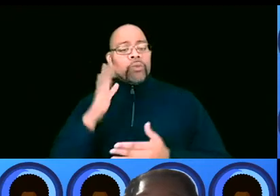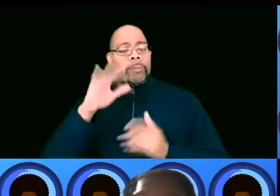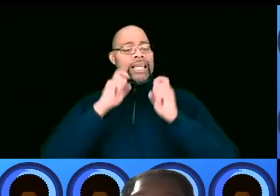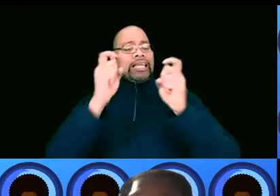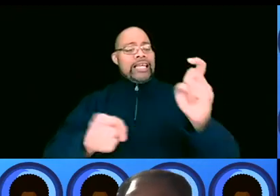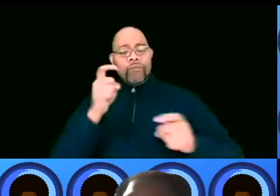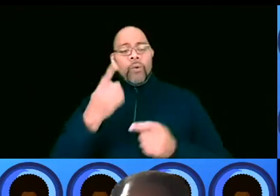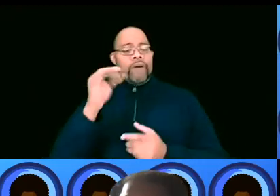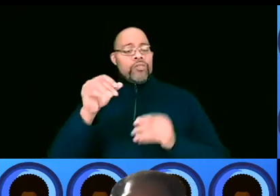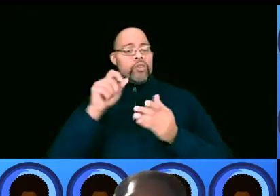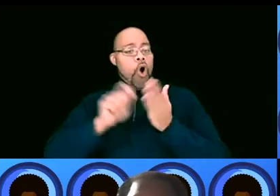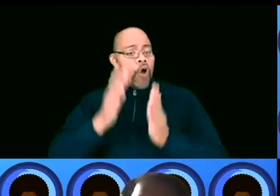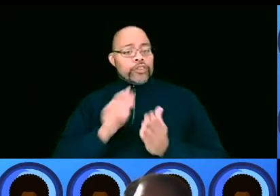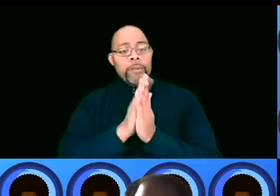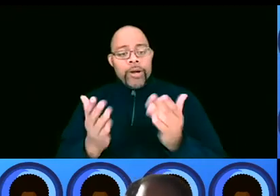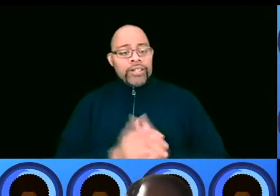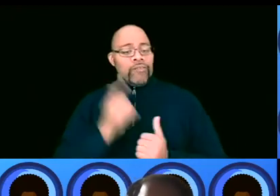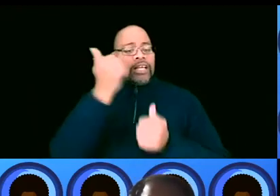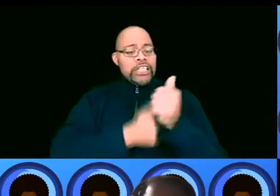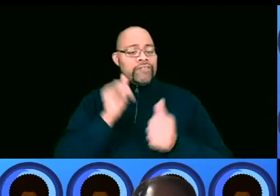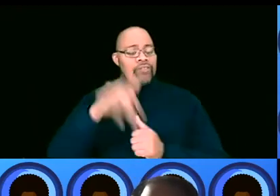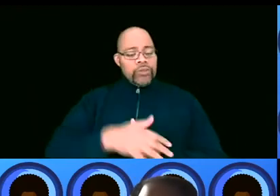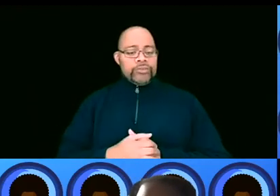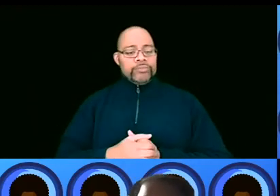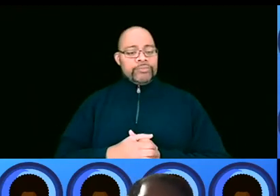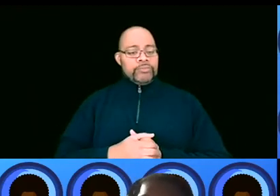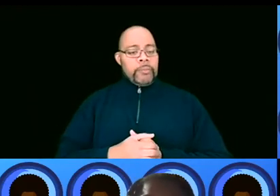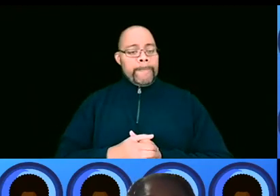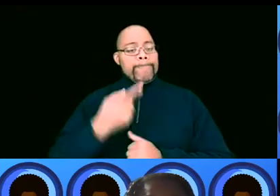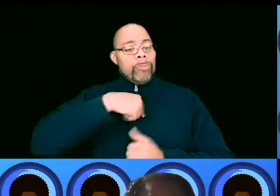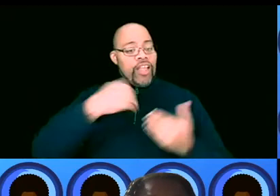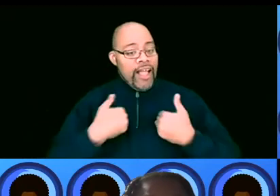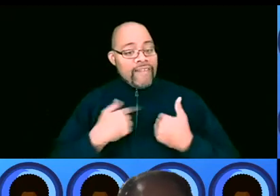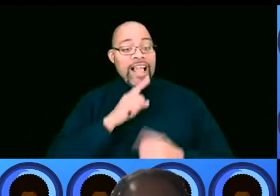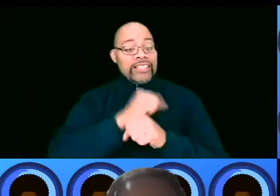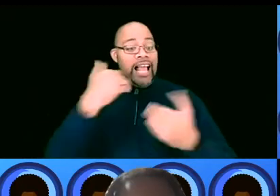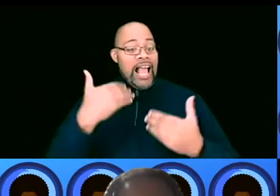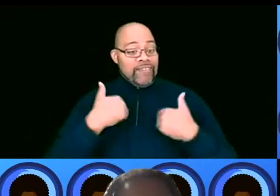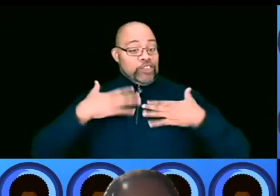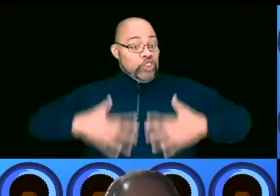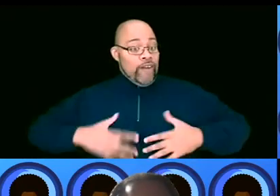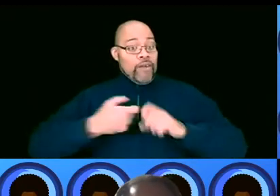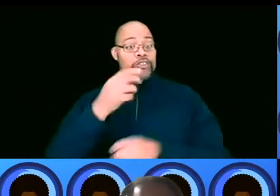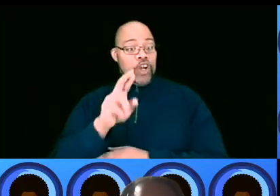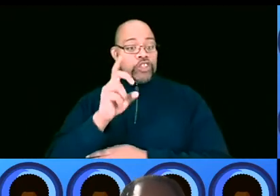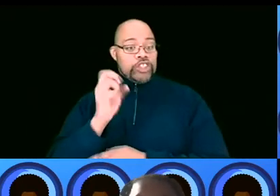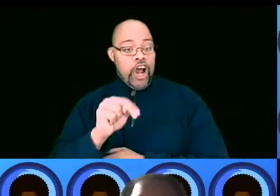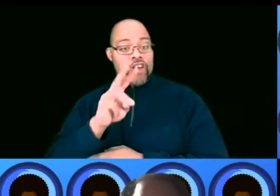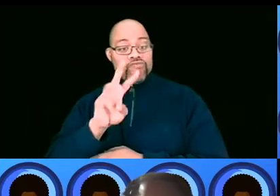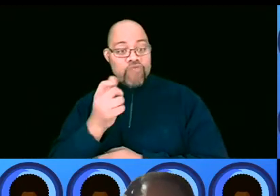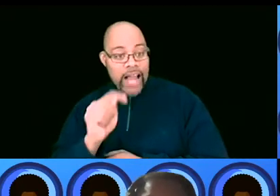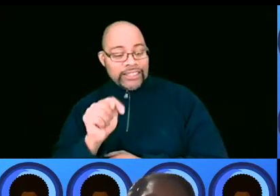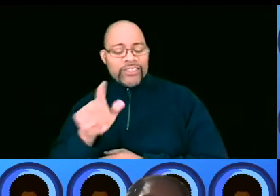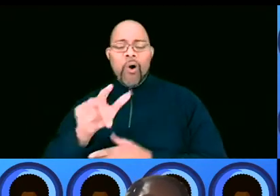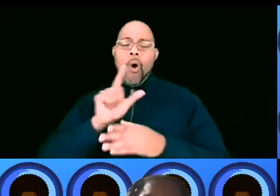be giving away one of the author's books for each of those. We actually got some shirts from Dr. Dawn Wright, who is